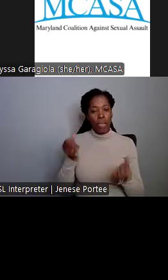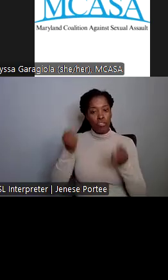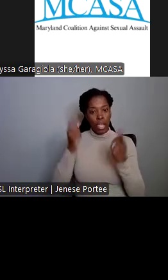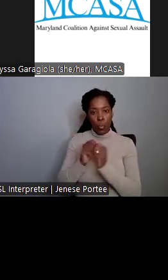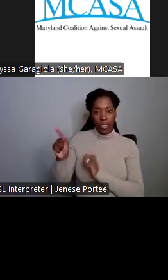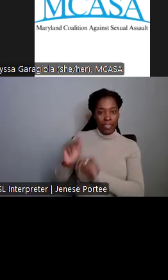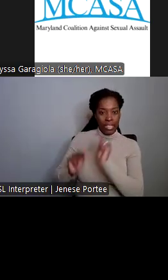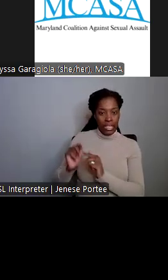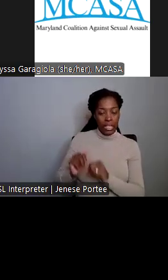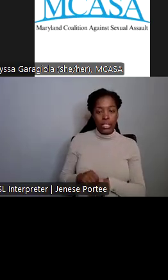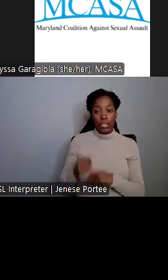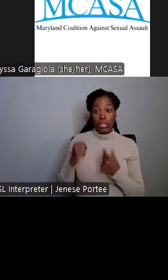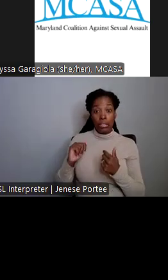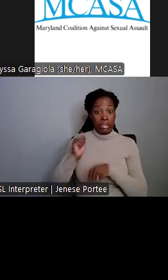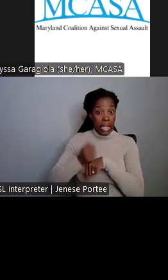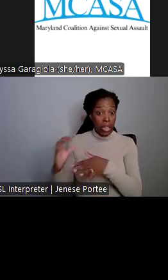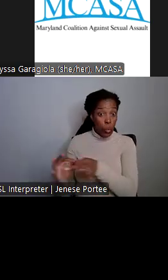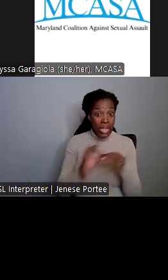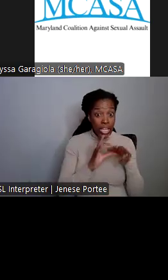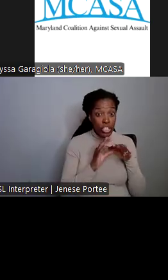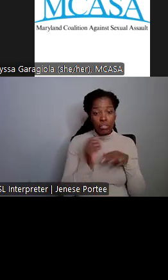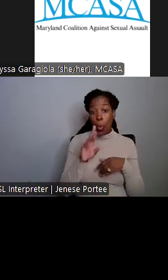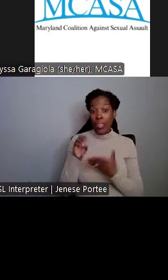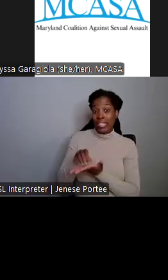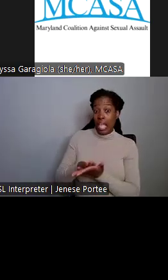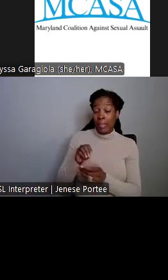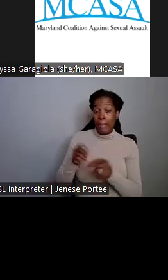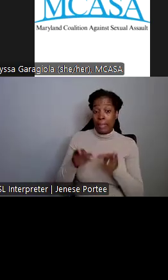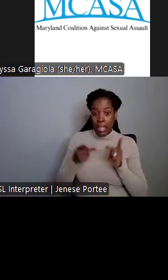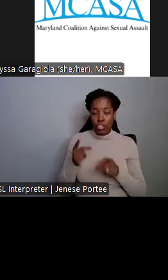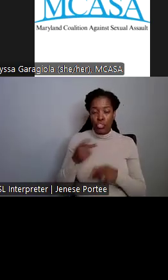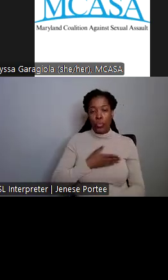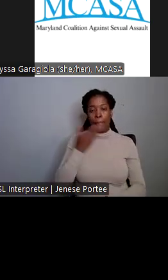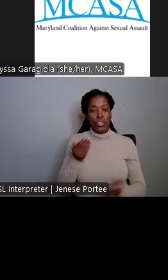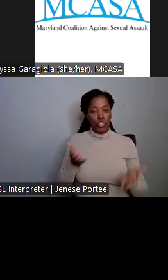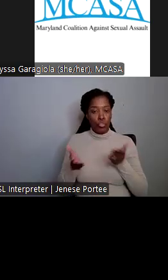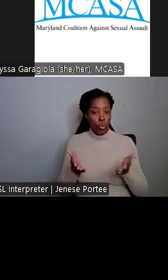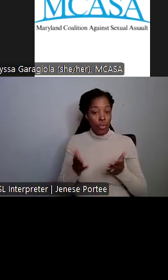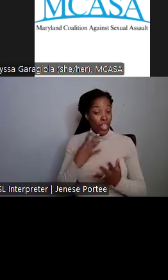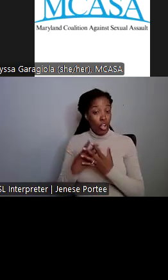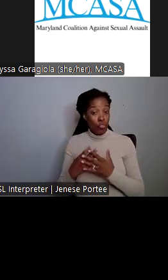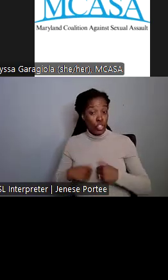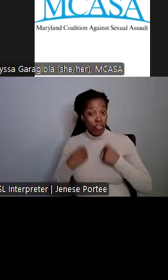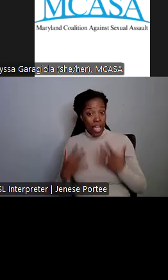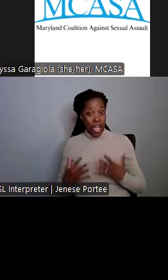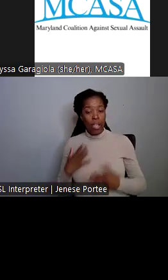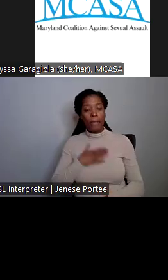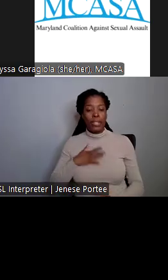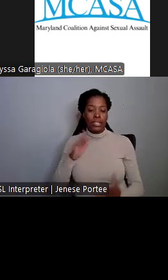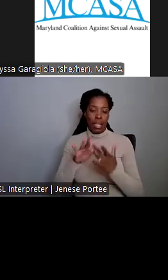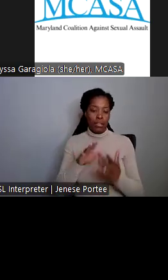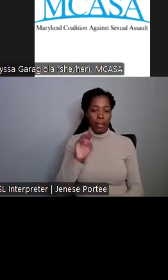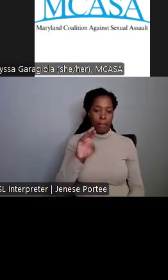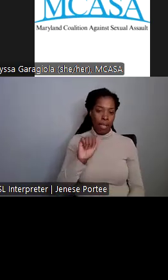those connections made or those documents in place so that you can better serve incarcerated survivors, please reach out to MCASA. We have technical